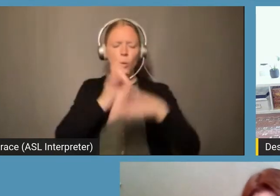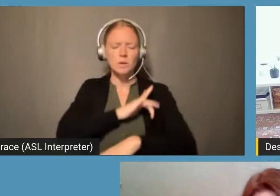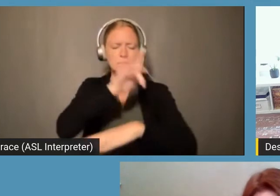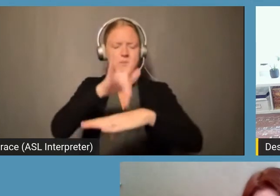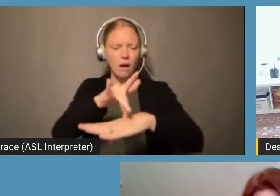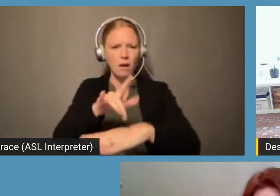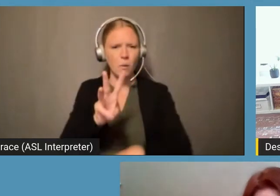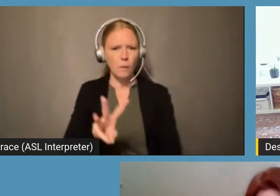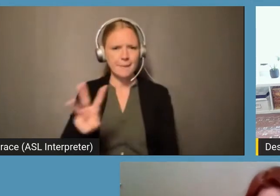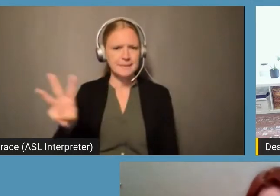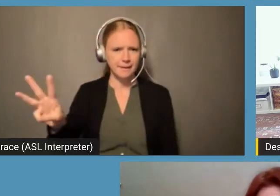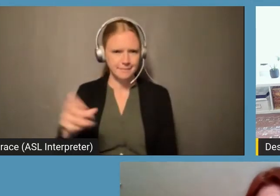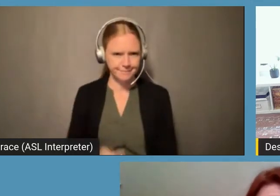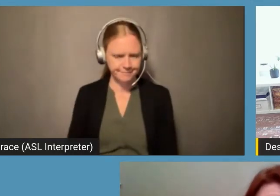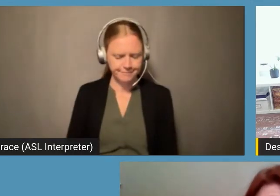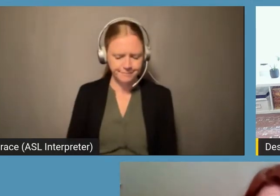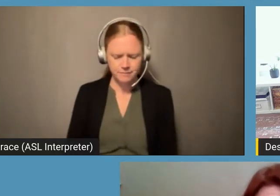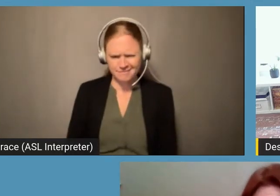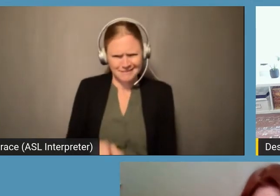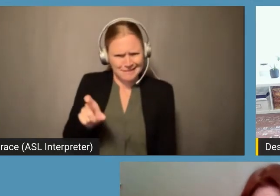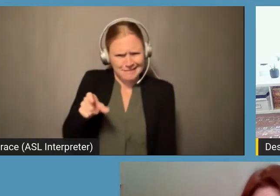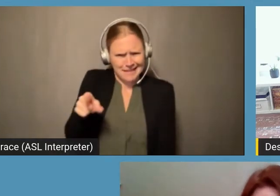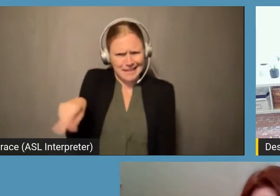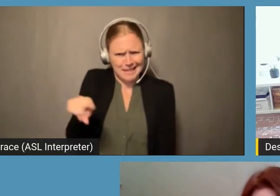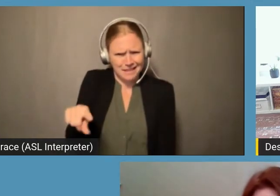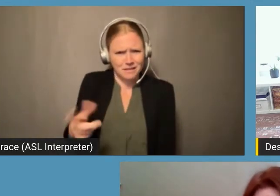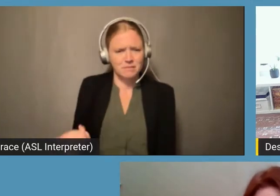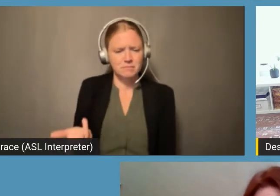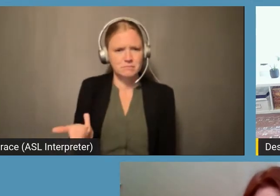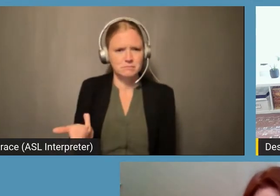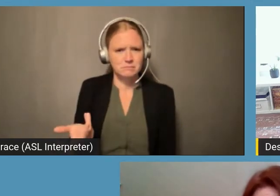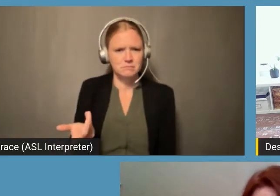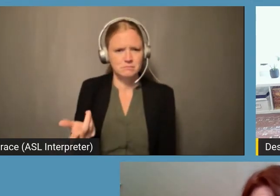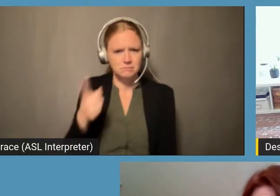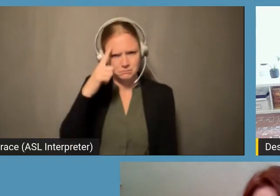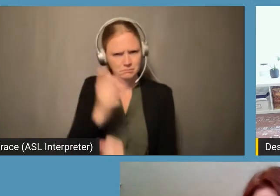they need, and really thinking about what do they need, the people